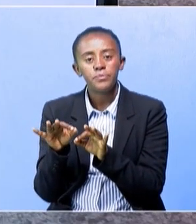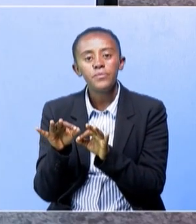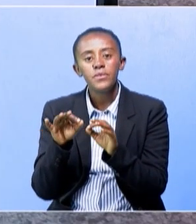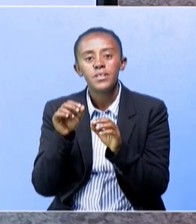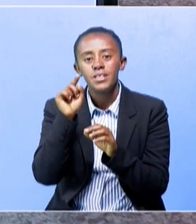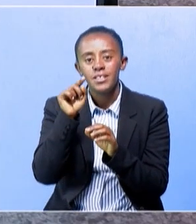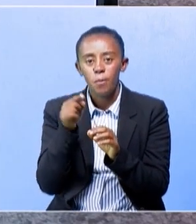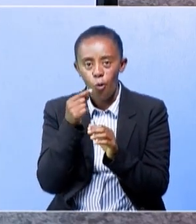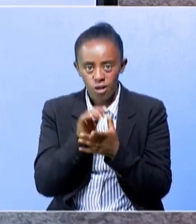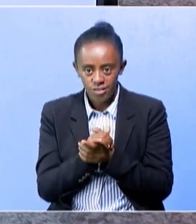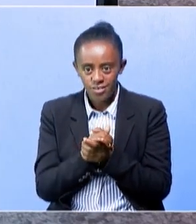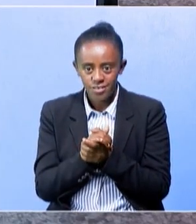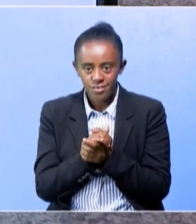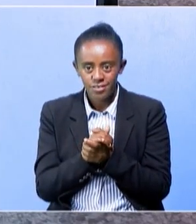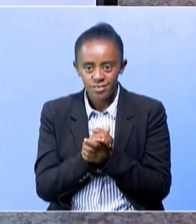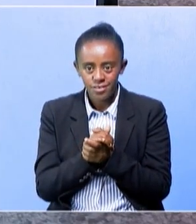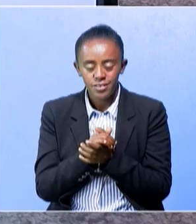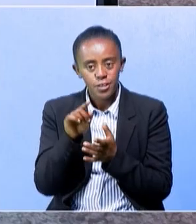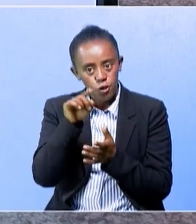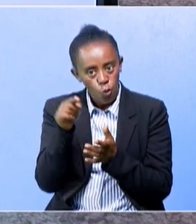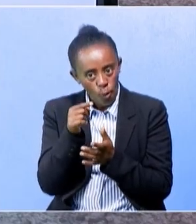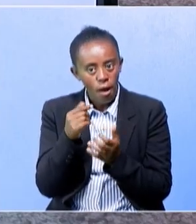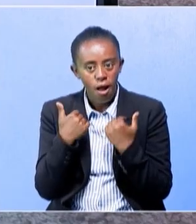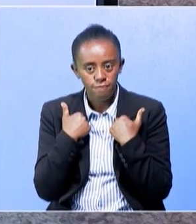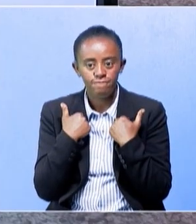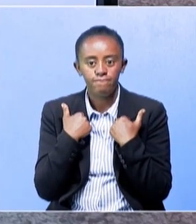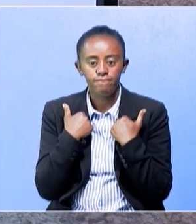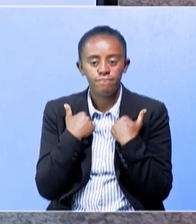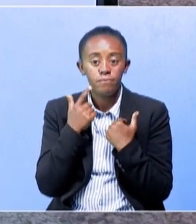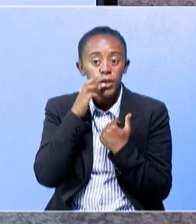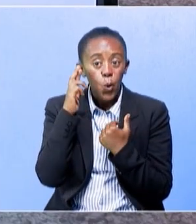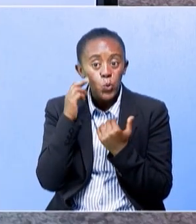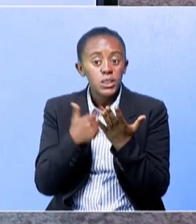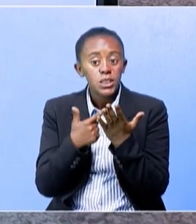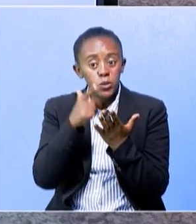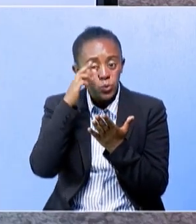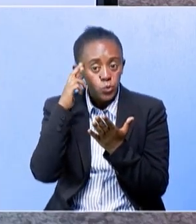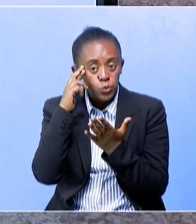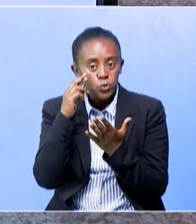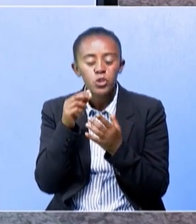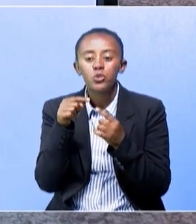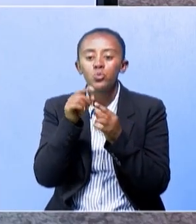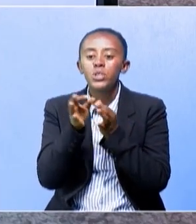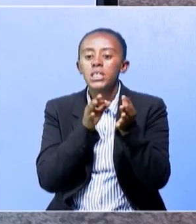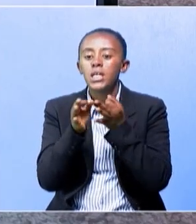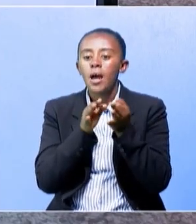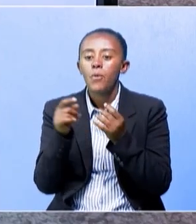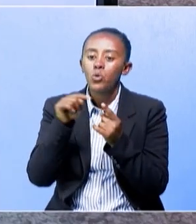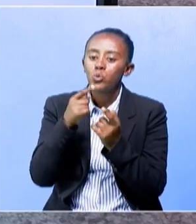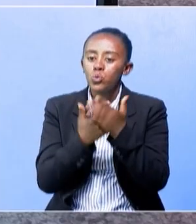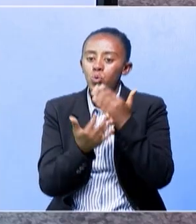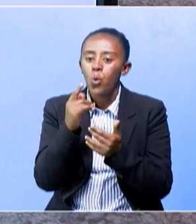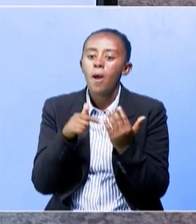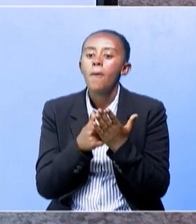semicolon. Then, comma should be here. Because these concepts are just used to describe or to talk